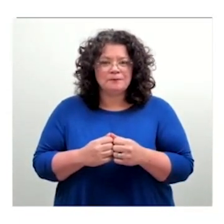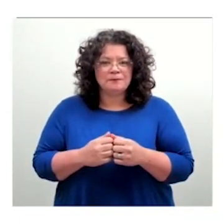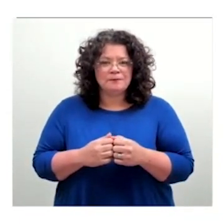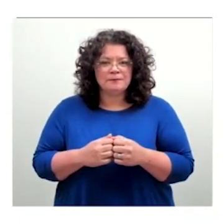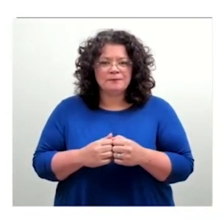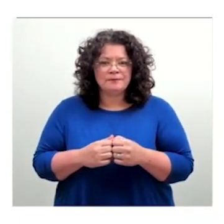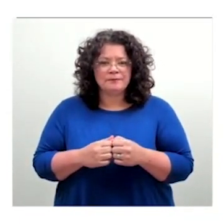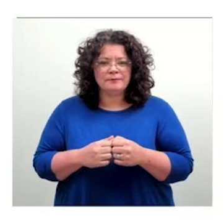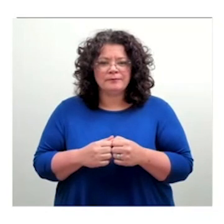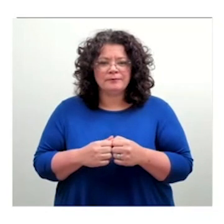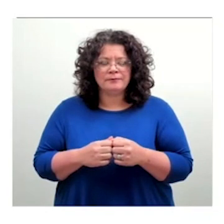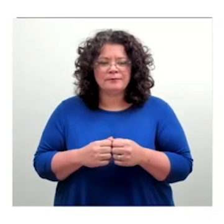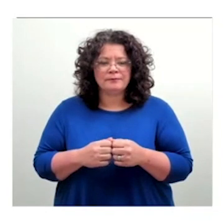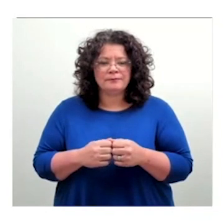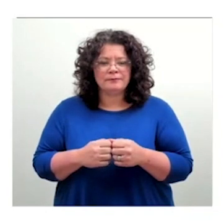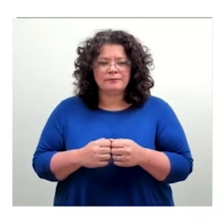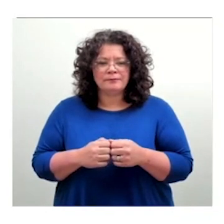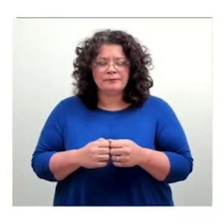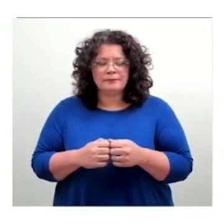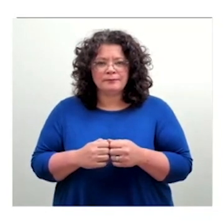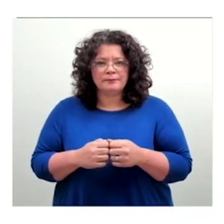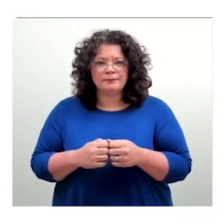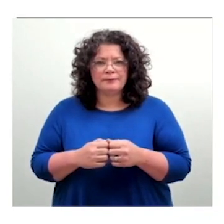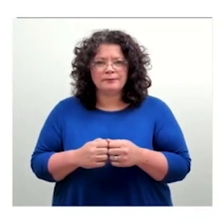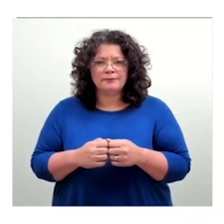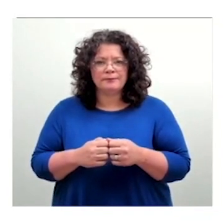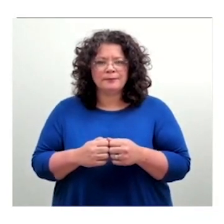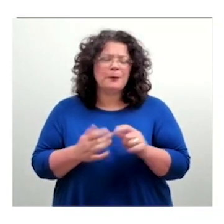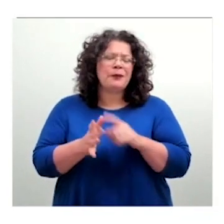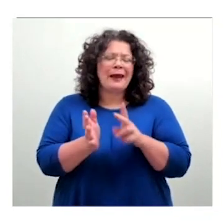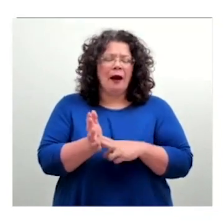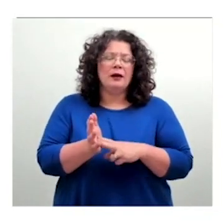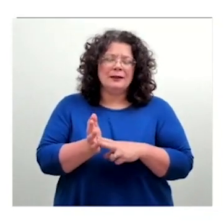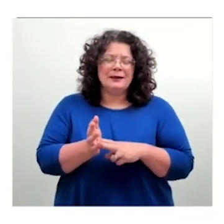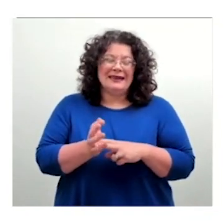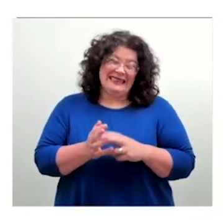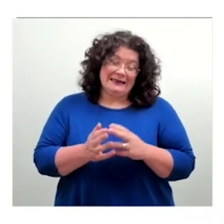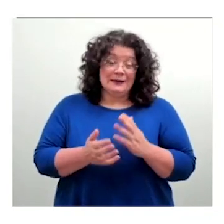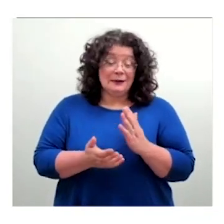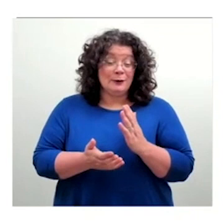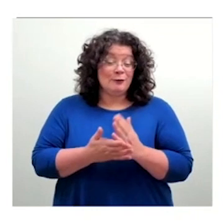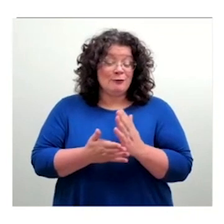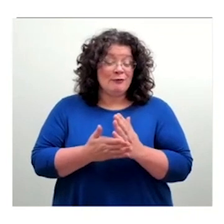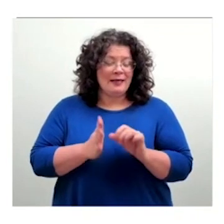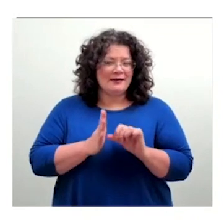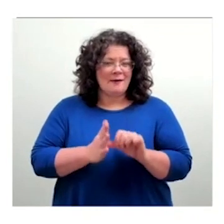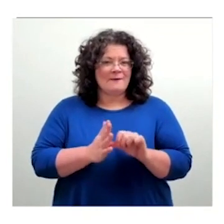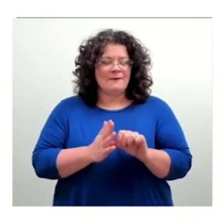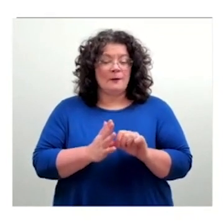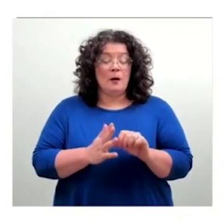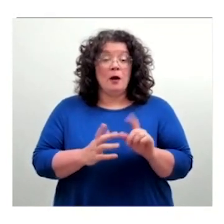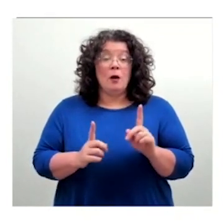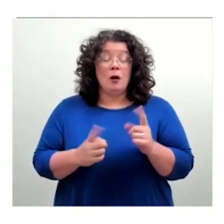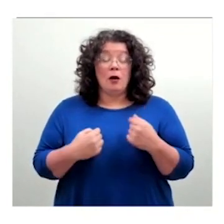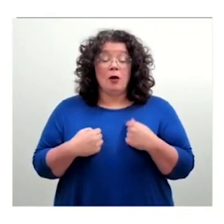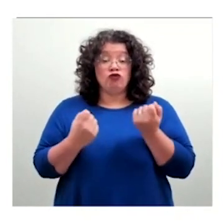So it's really clear, because I think what we realise is that you have to have collaboration in this space. And what we've been working on since we